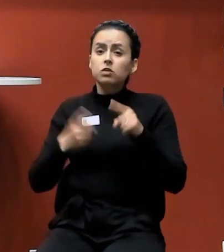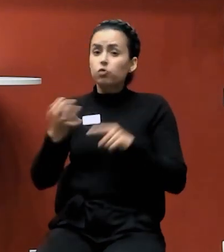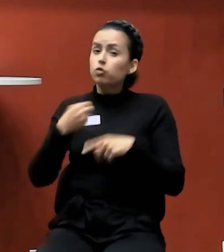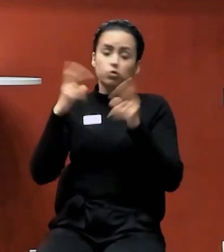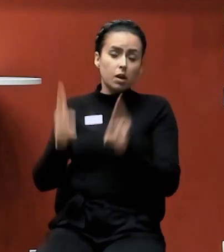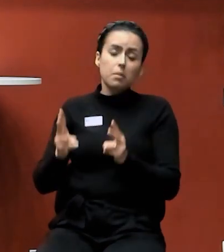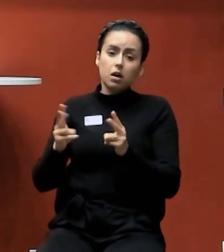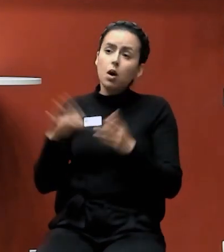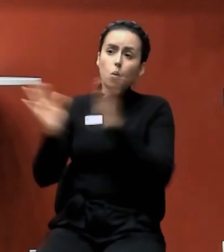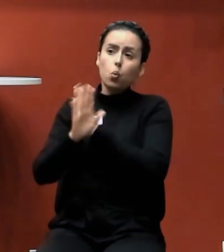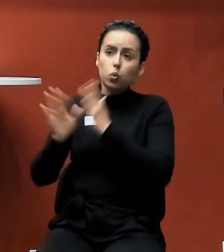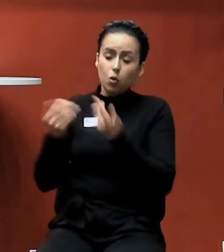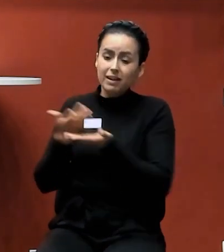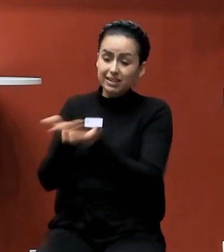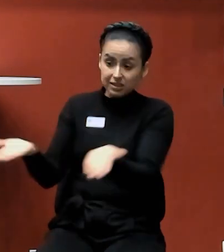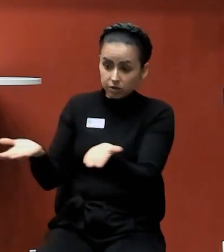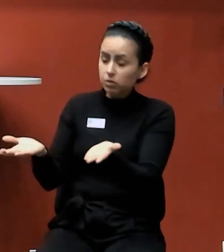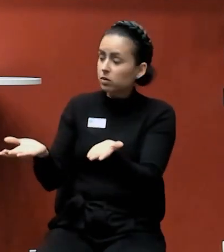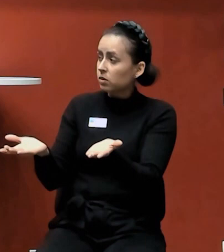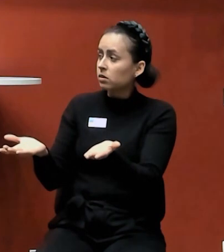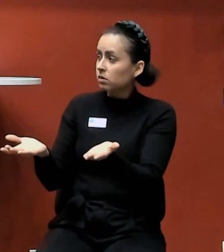and you could have said to